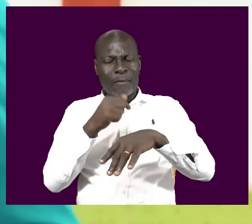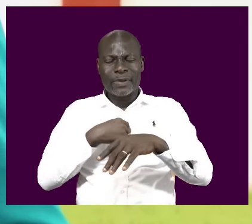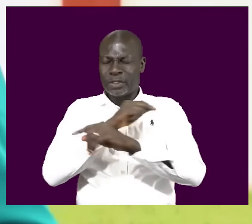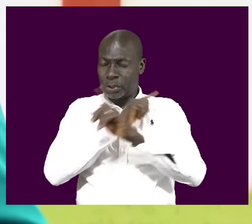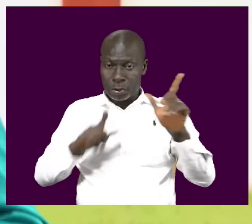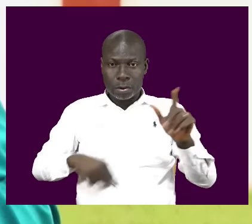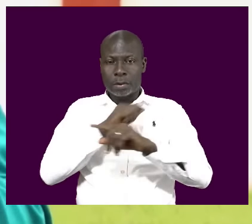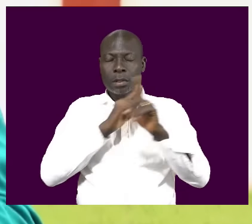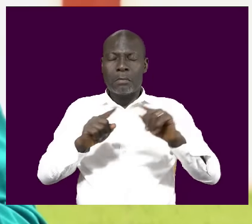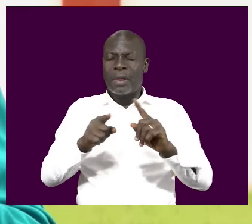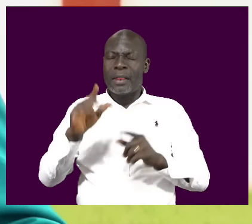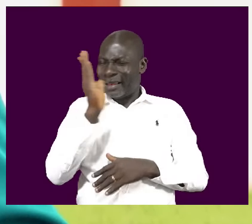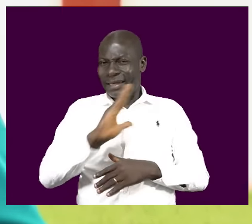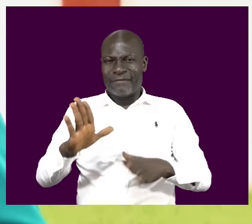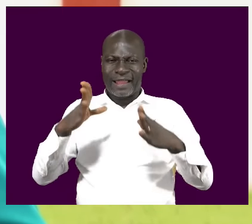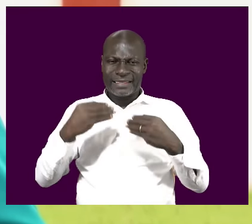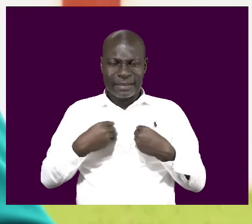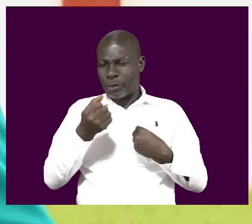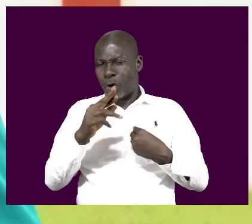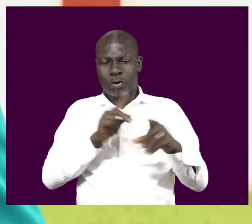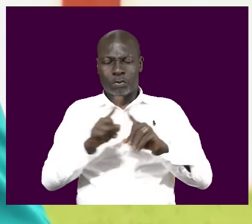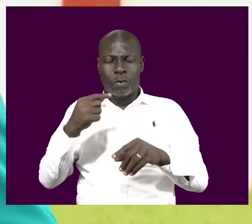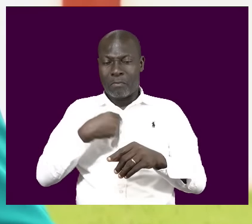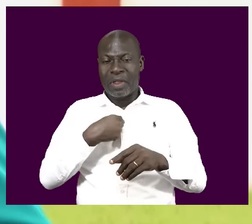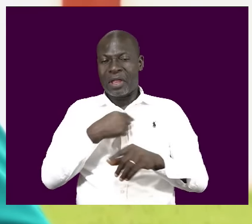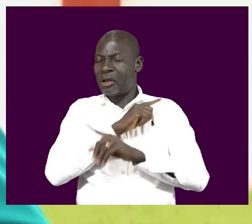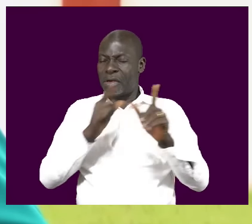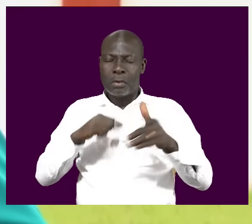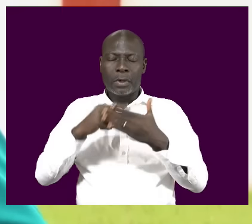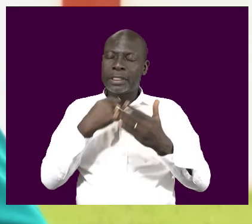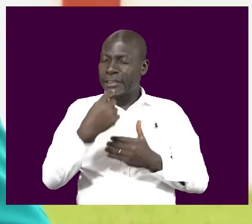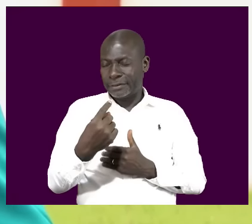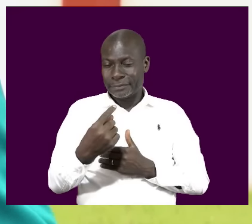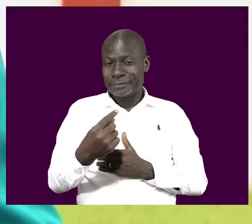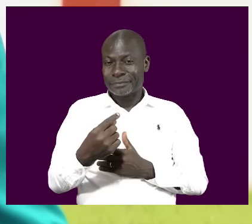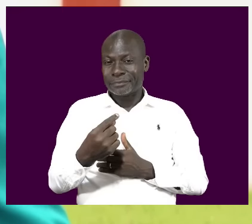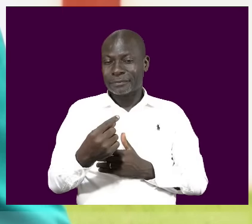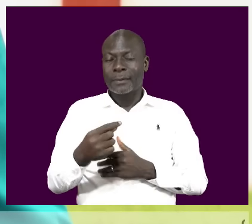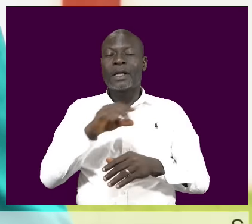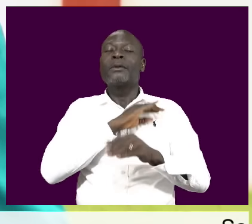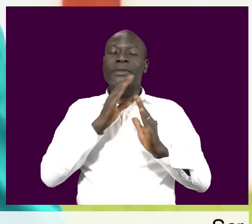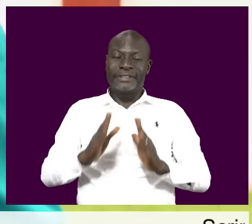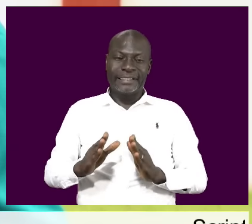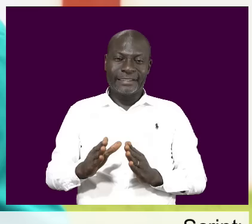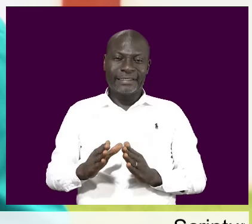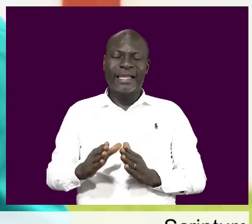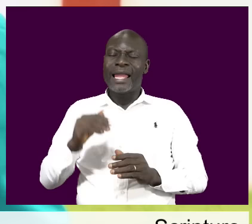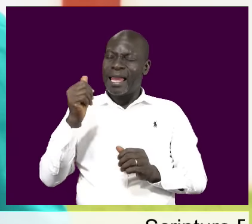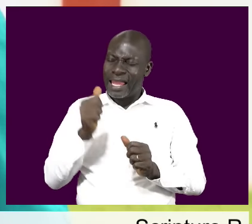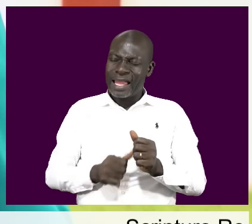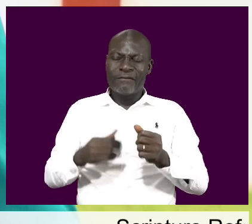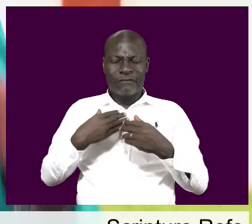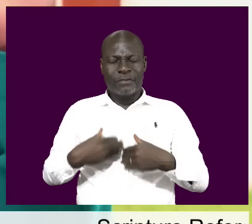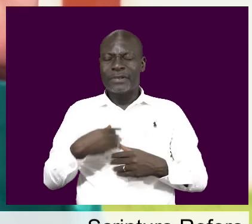radi. Na dia meka samunya no de mon pese modi be ye adwuma Christosom obia ka kira